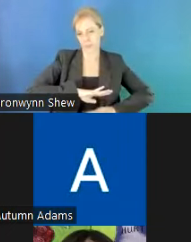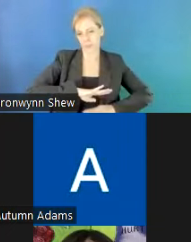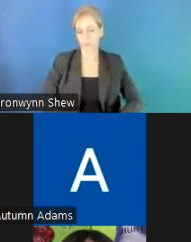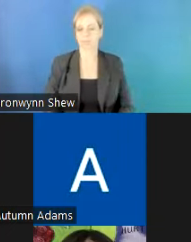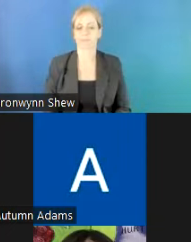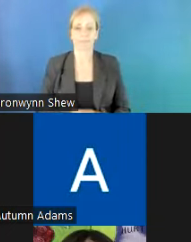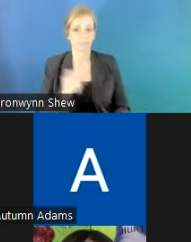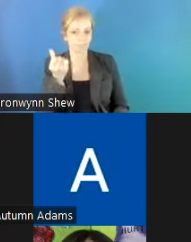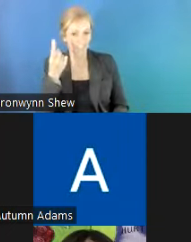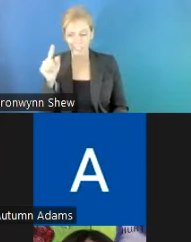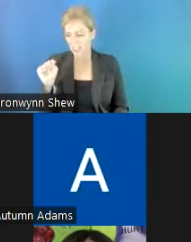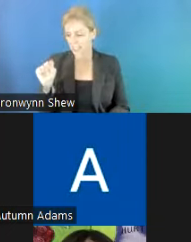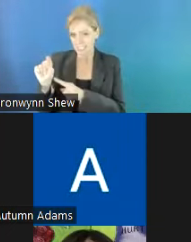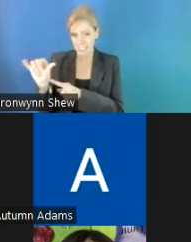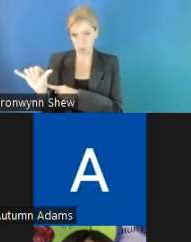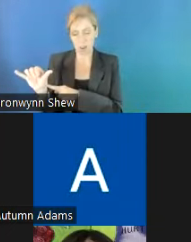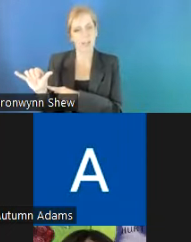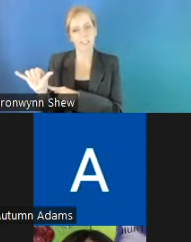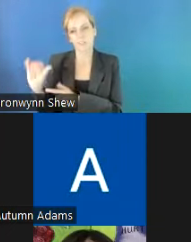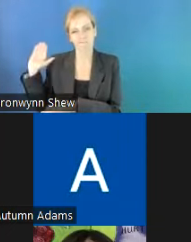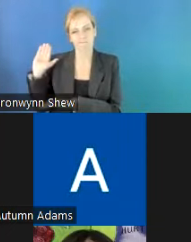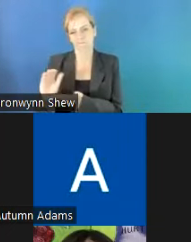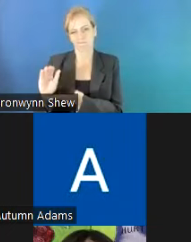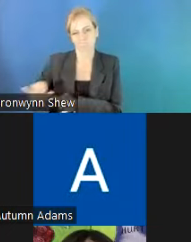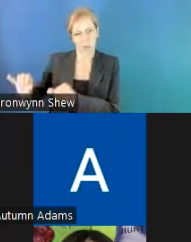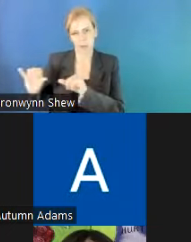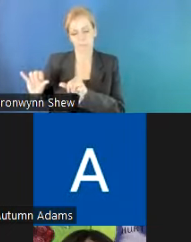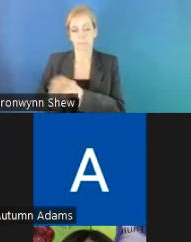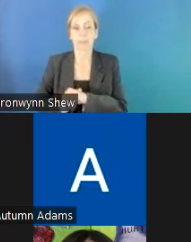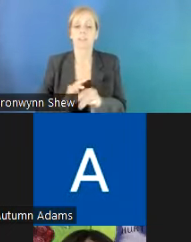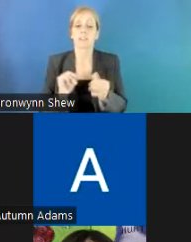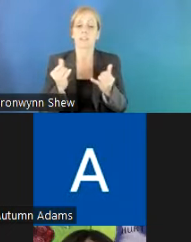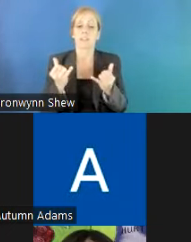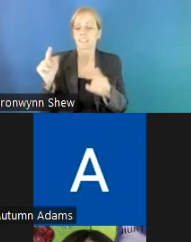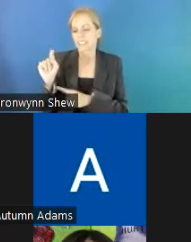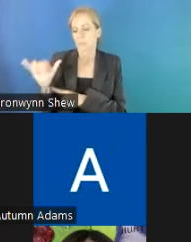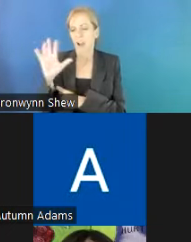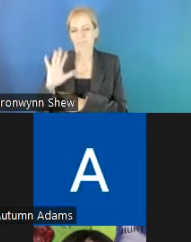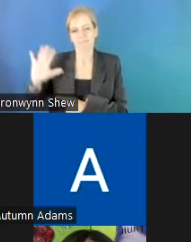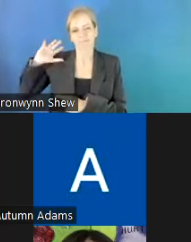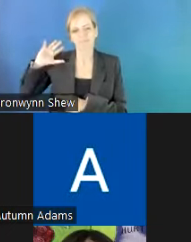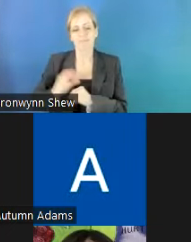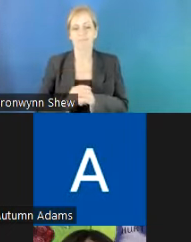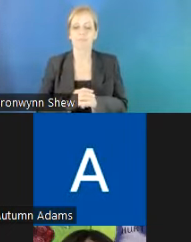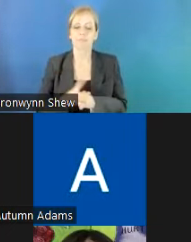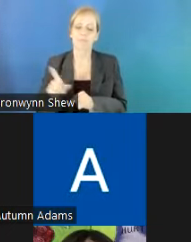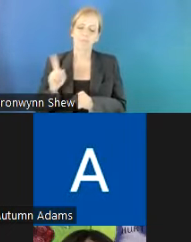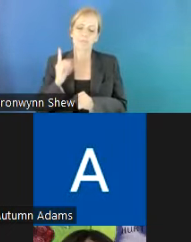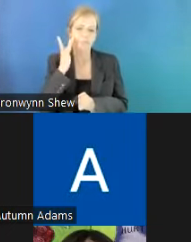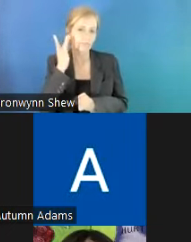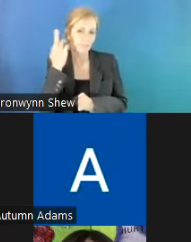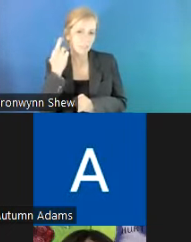used today. The TTY is often more